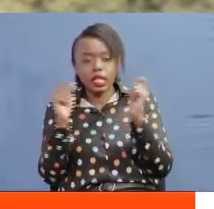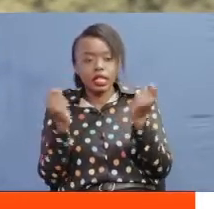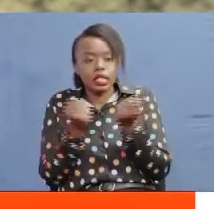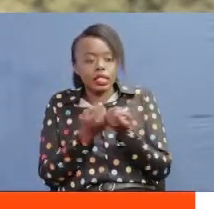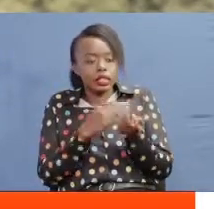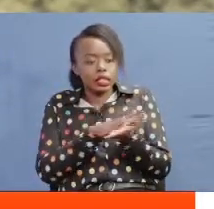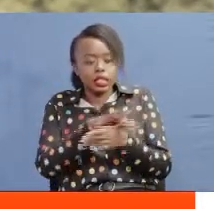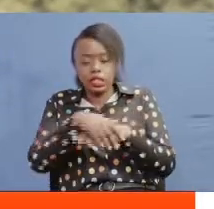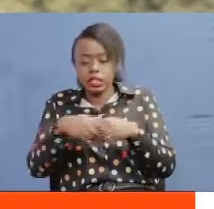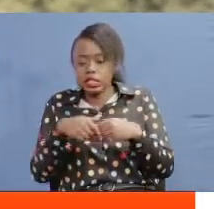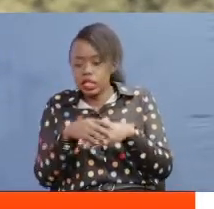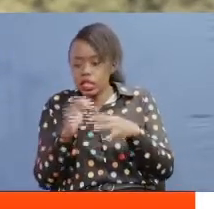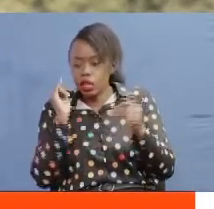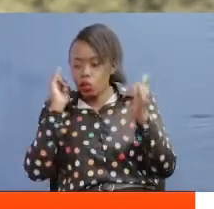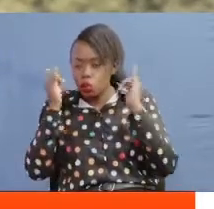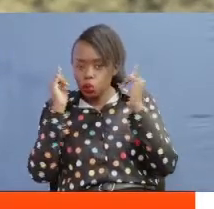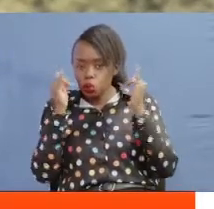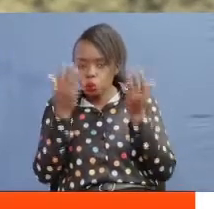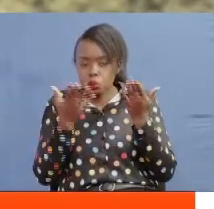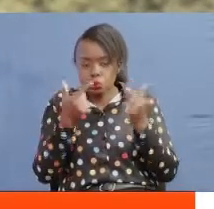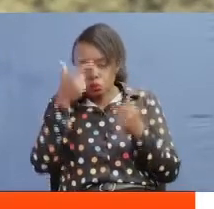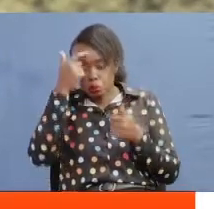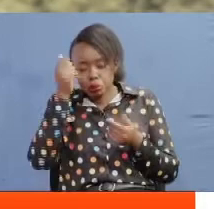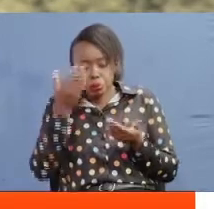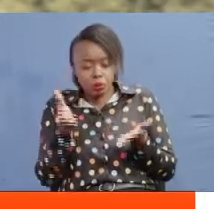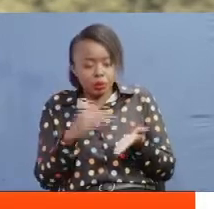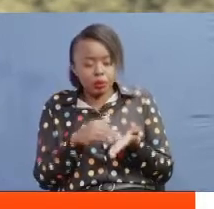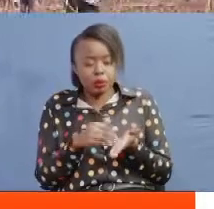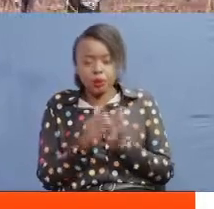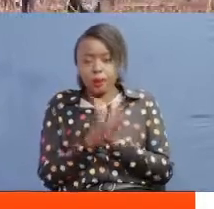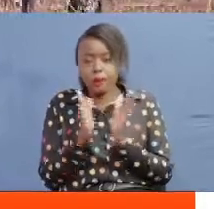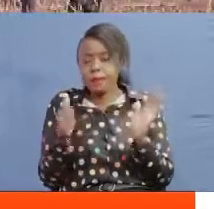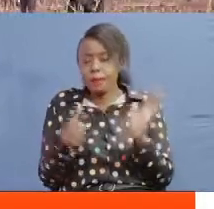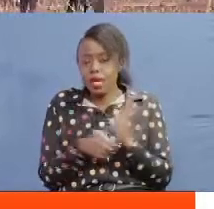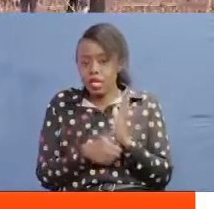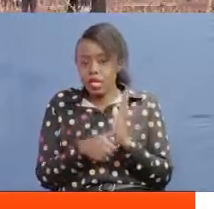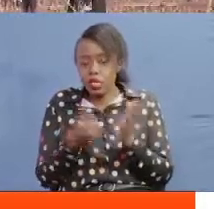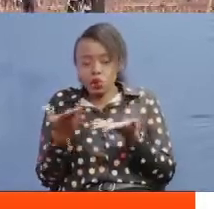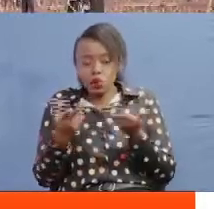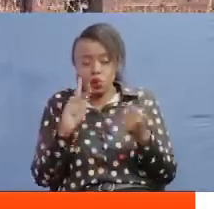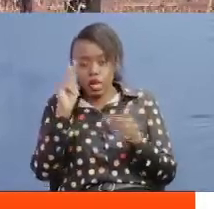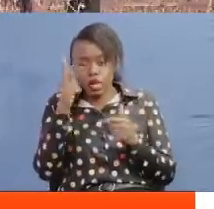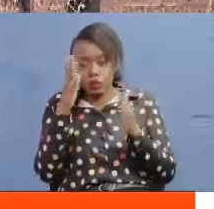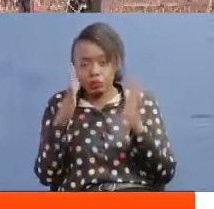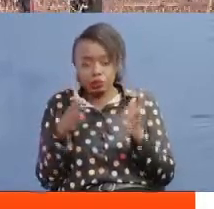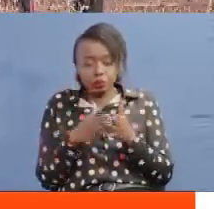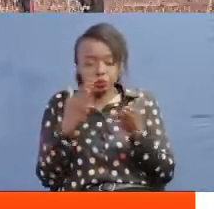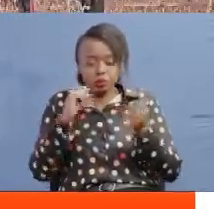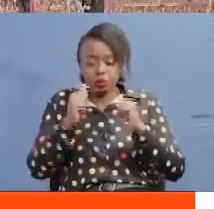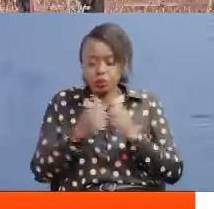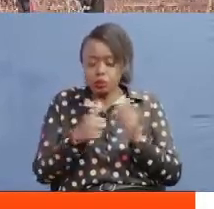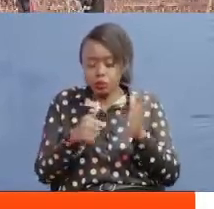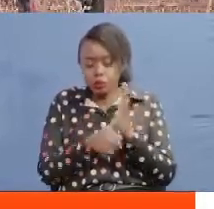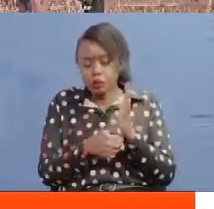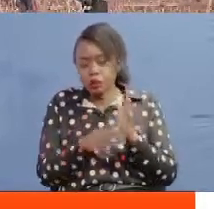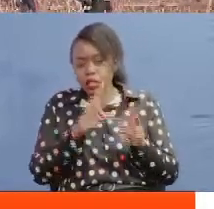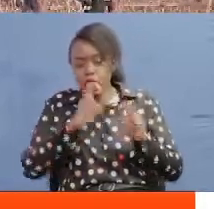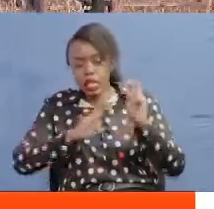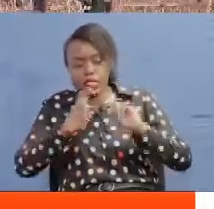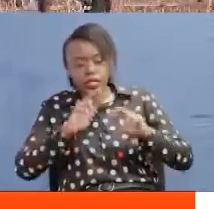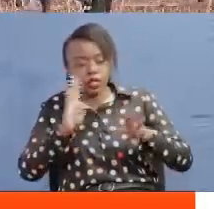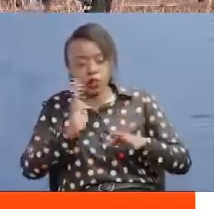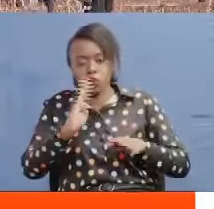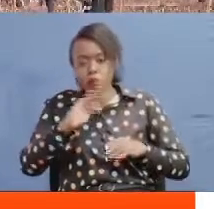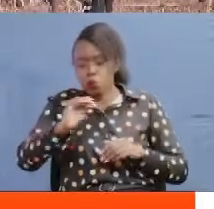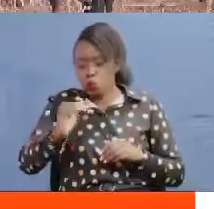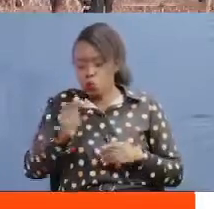ng'ombe zimekufa sababu huenda kawa ikalete madhara kwa wananchi. The drought situation witnessed in Baringo